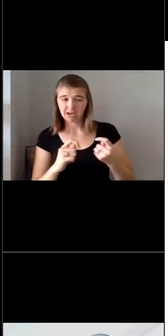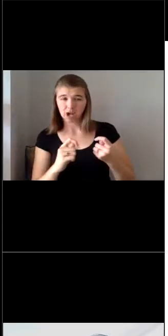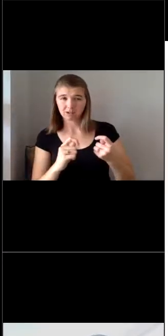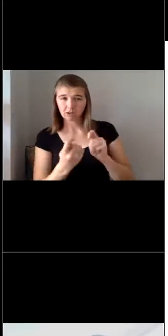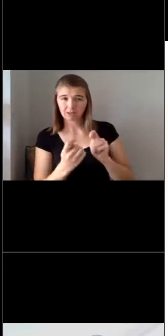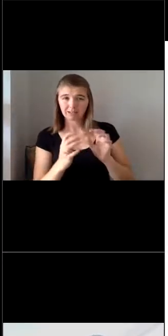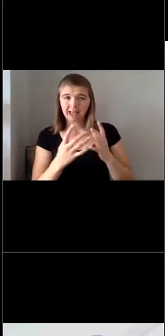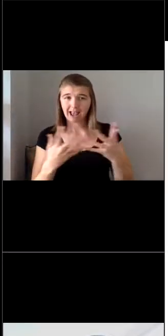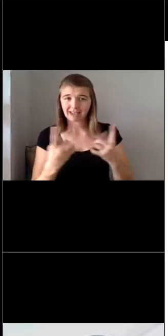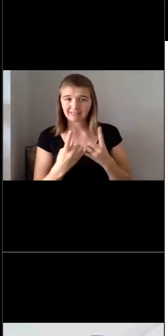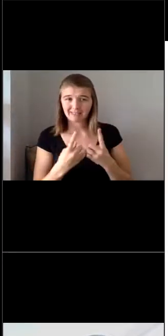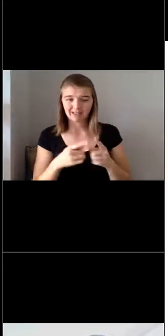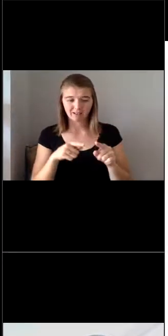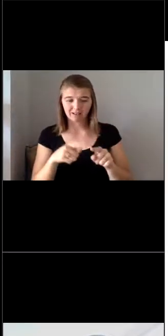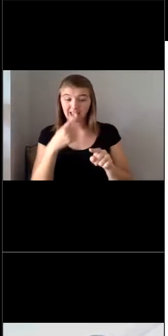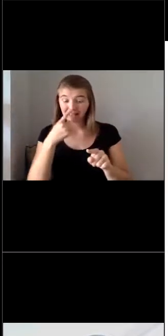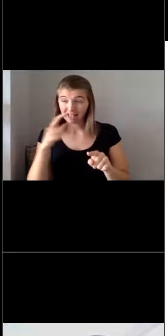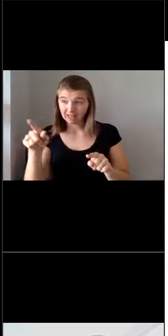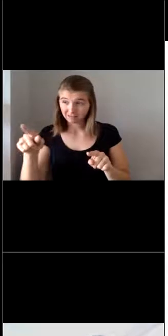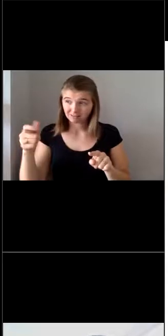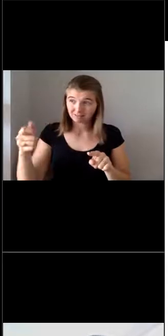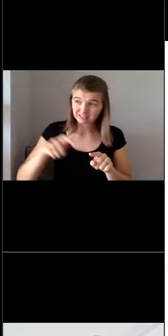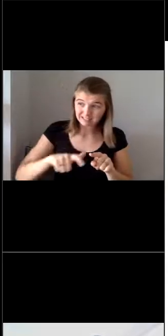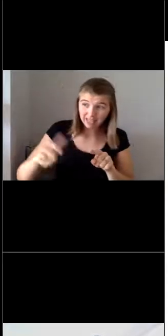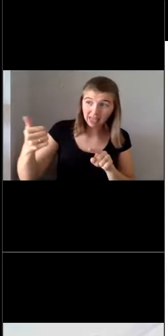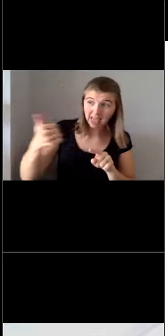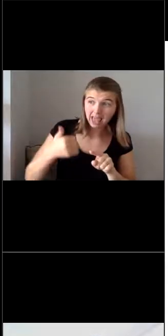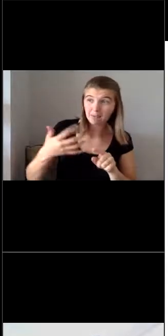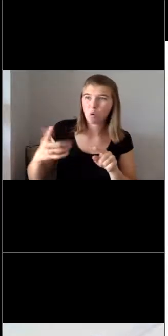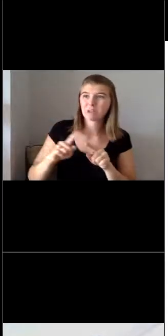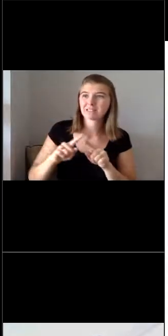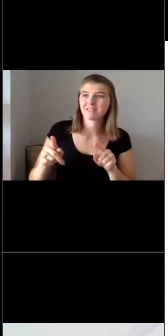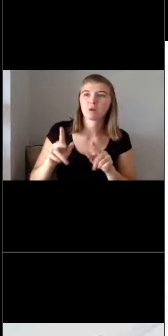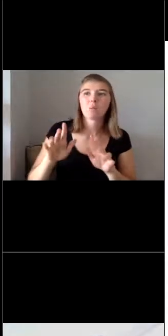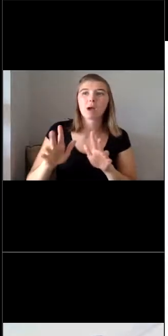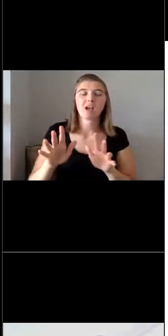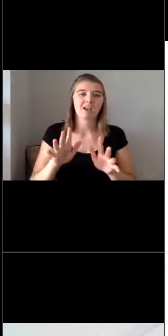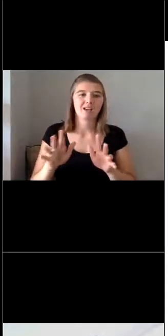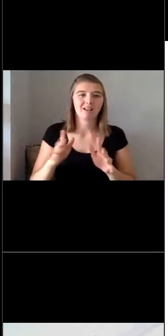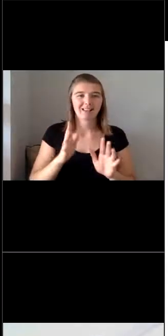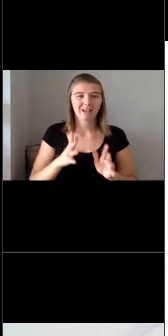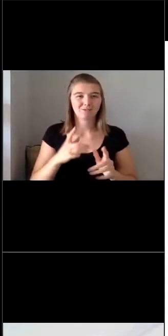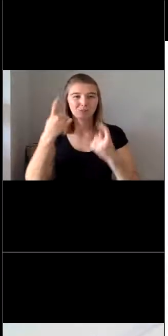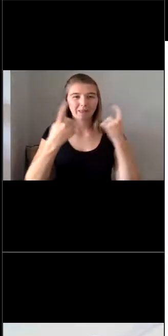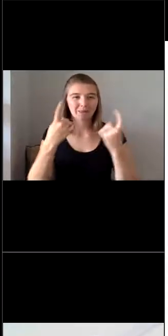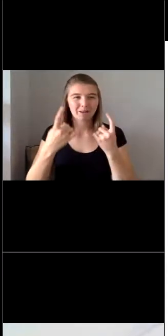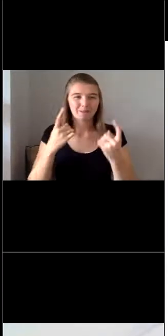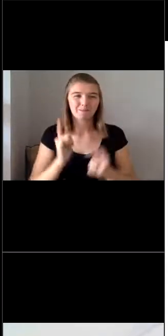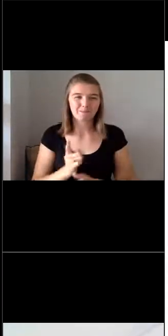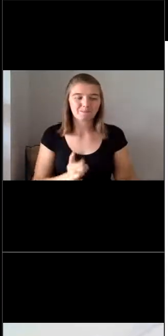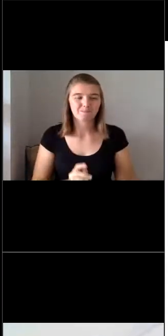been quite interesting in terms of navigating the new. Our organisation has continued to develop both